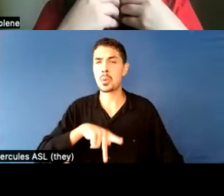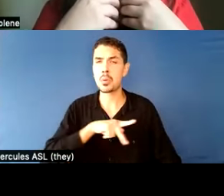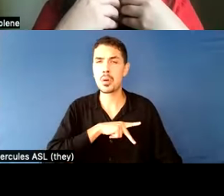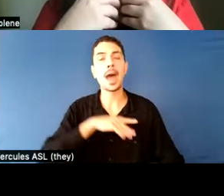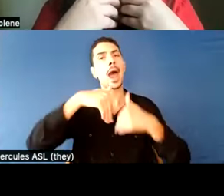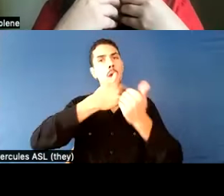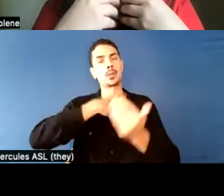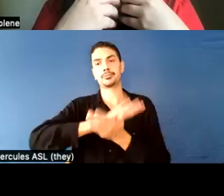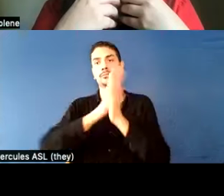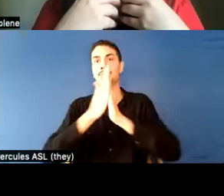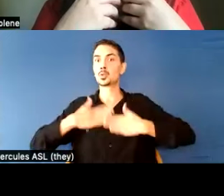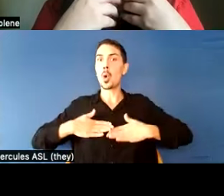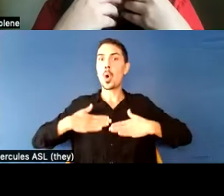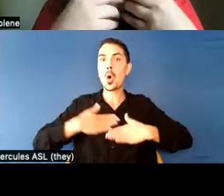that